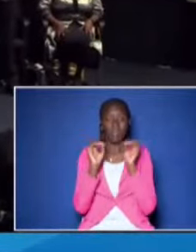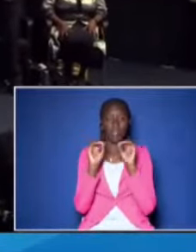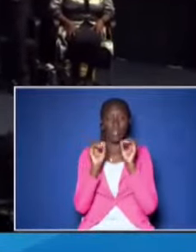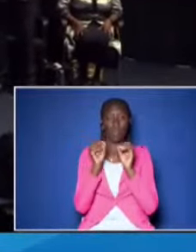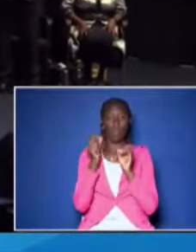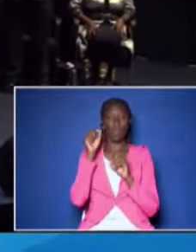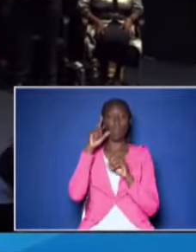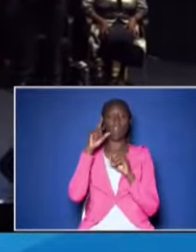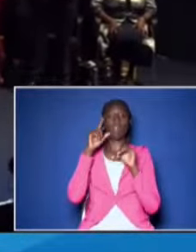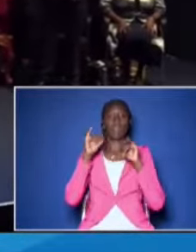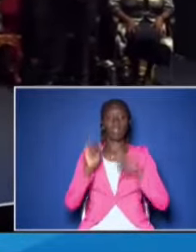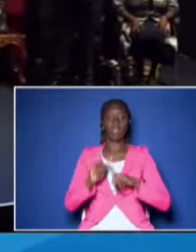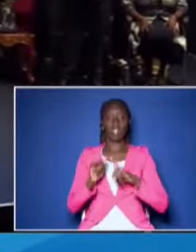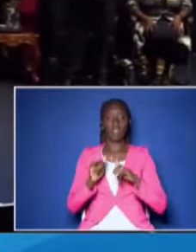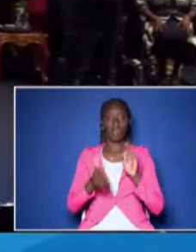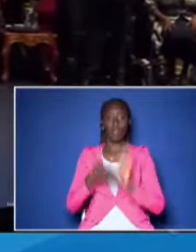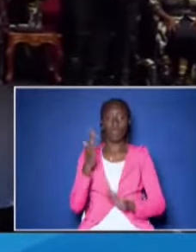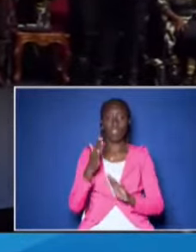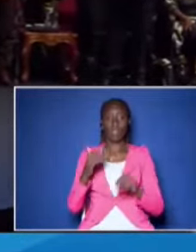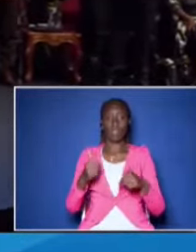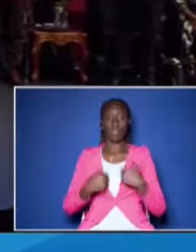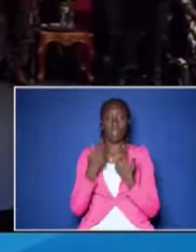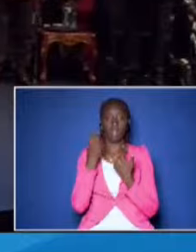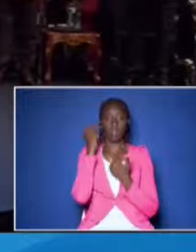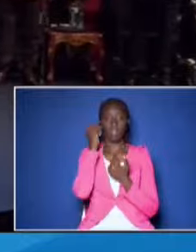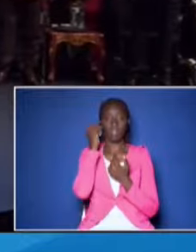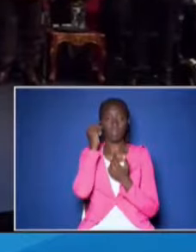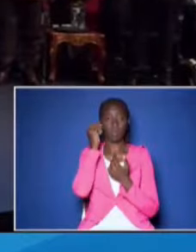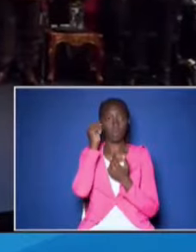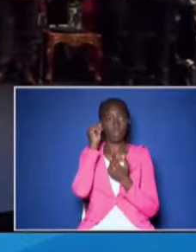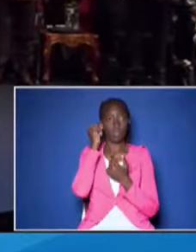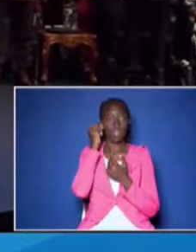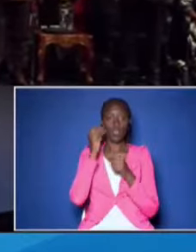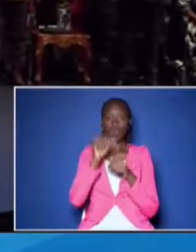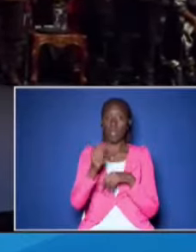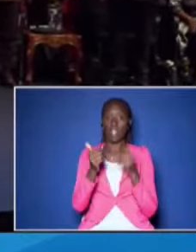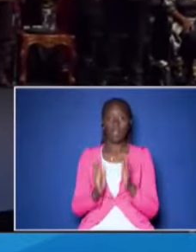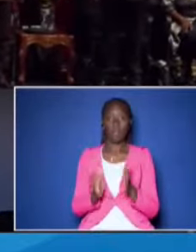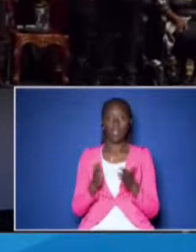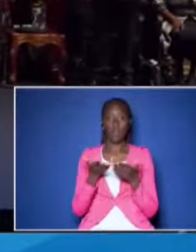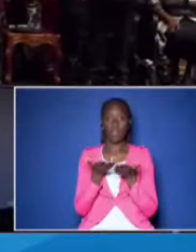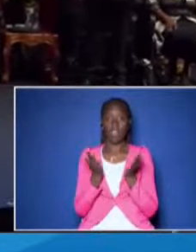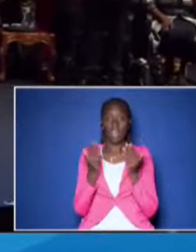sleep it quickens you anybody here